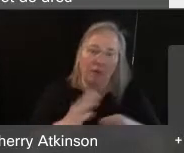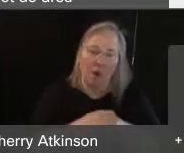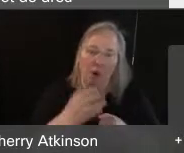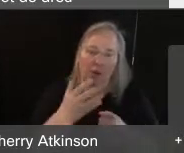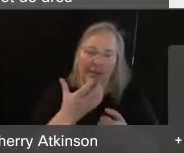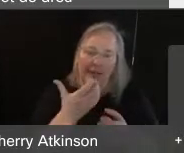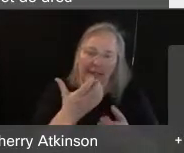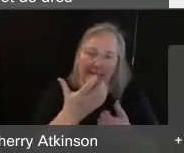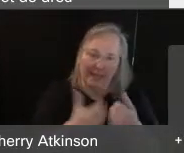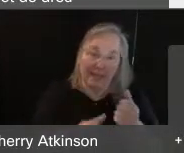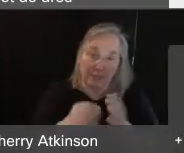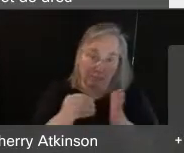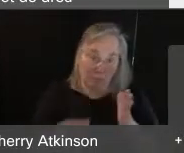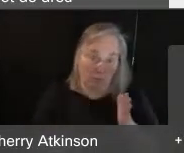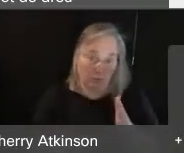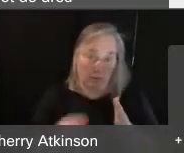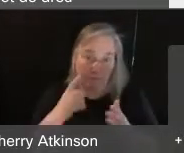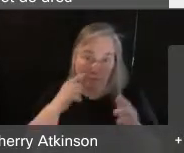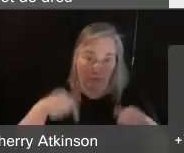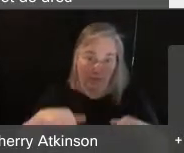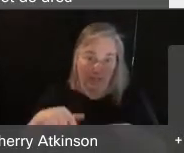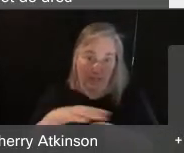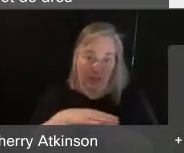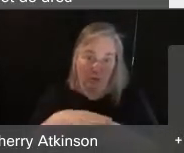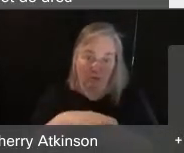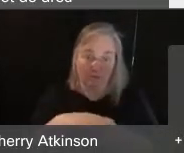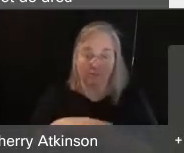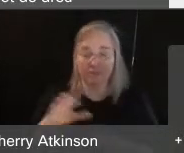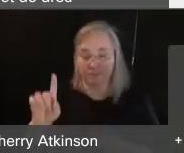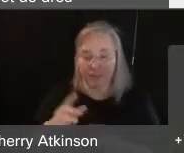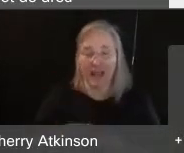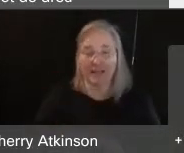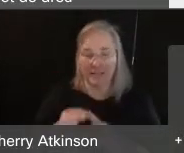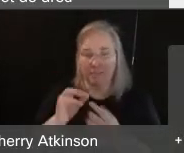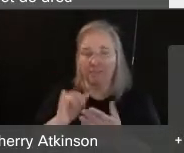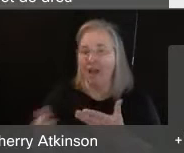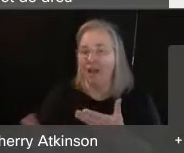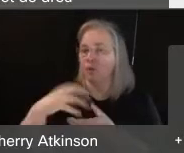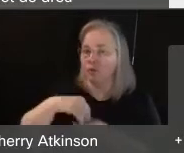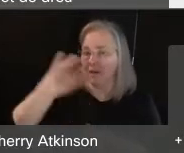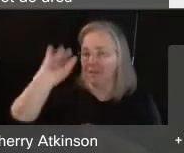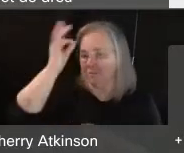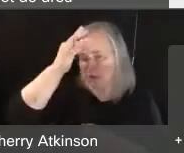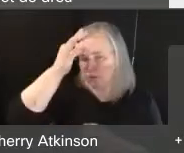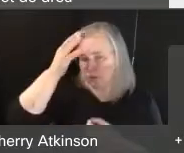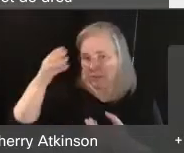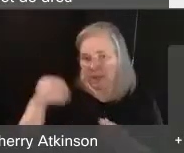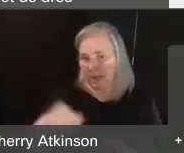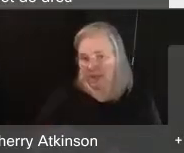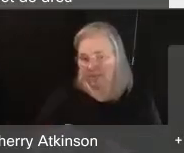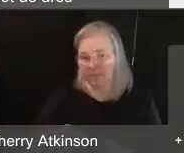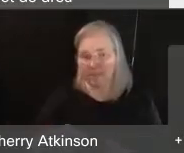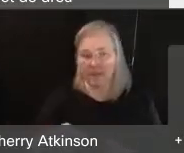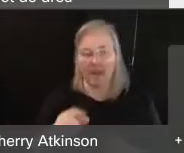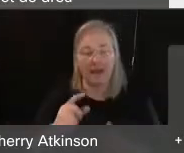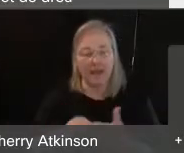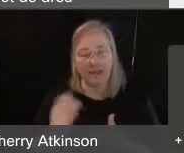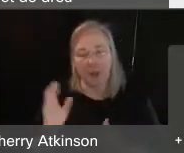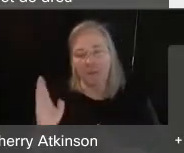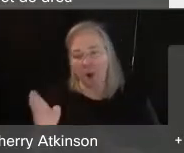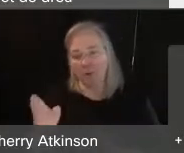for where we are. except it includes the federal spending, which, No, for example, it moves Baltimore City